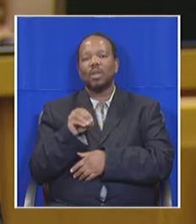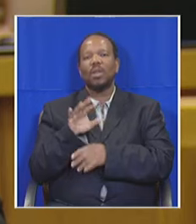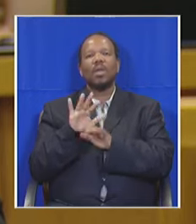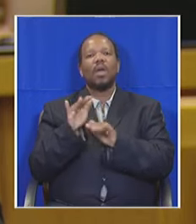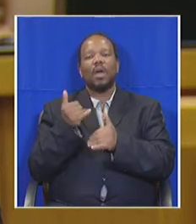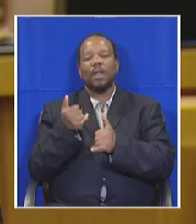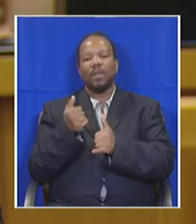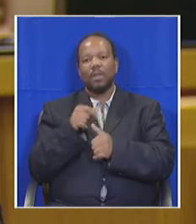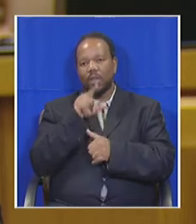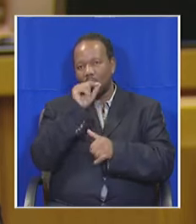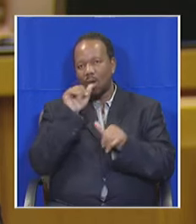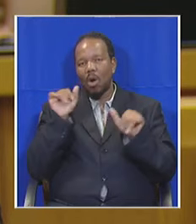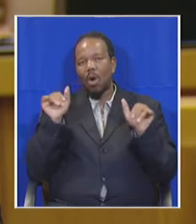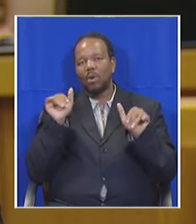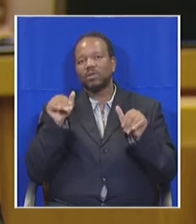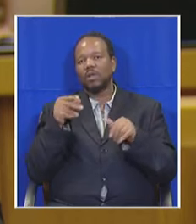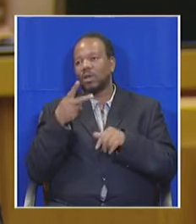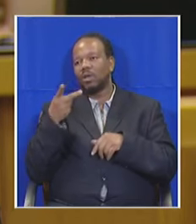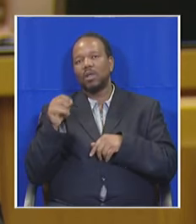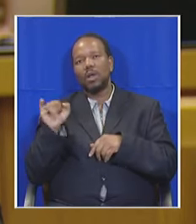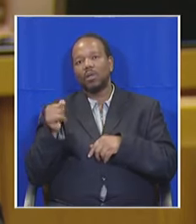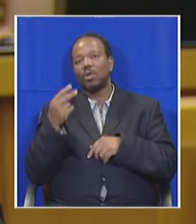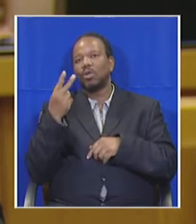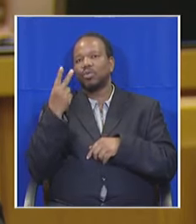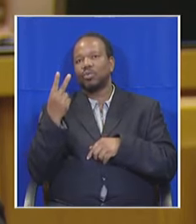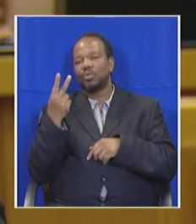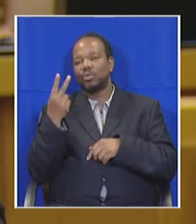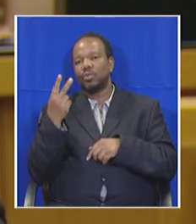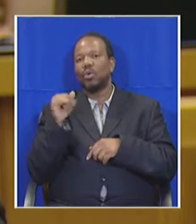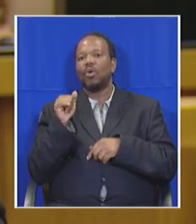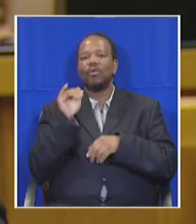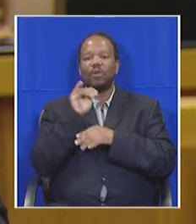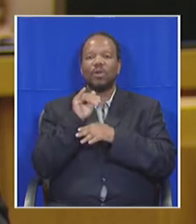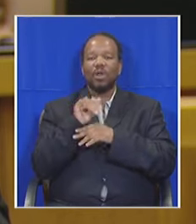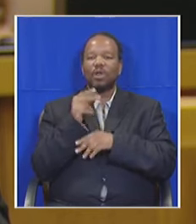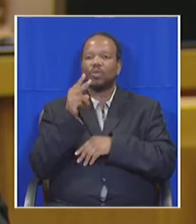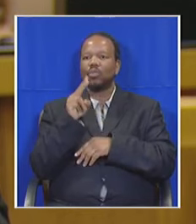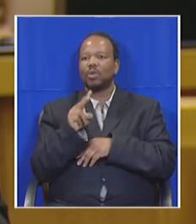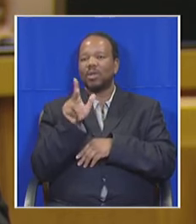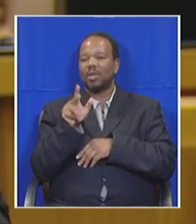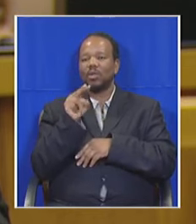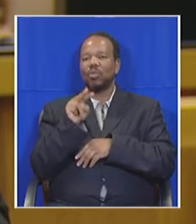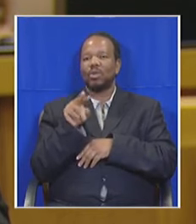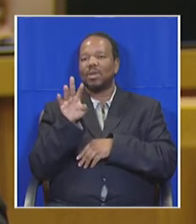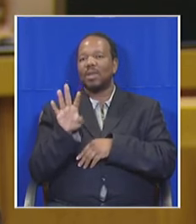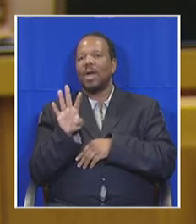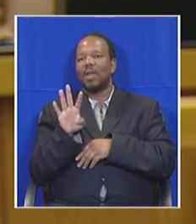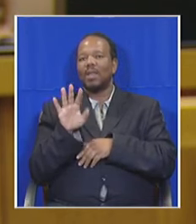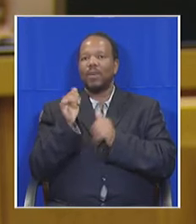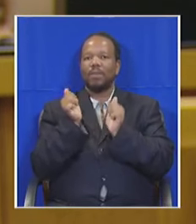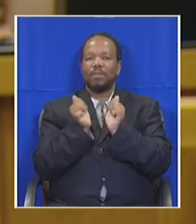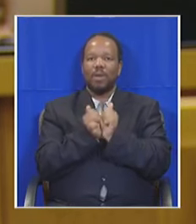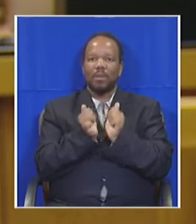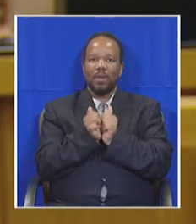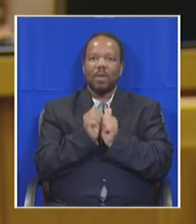Gauteng, where two foreign nationals, aged 24 and 29 years of age, were arrested and were found